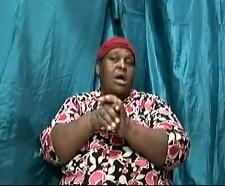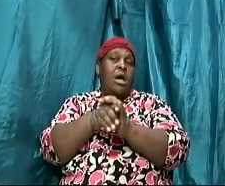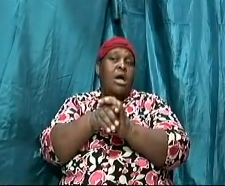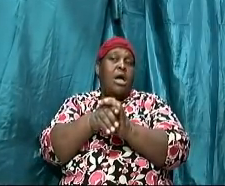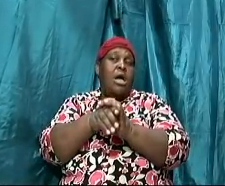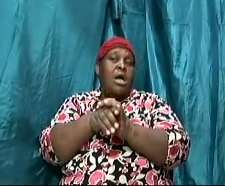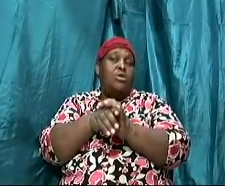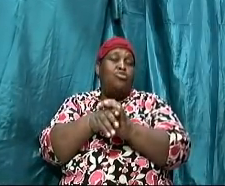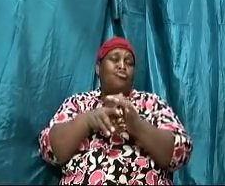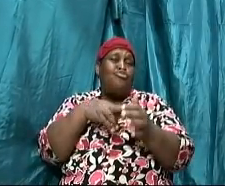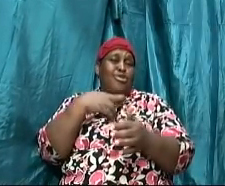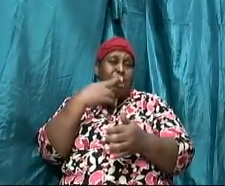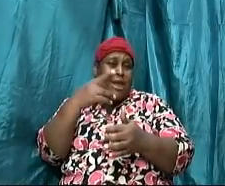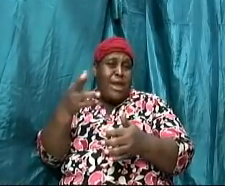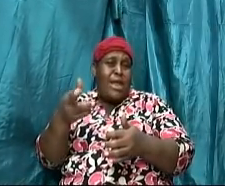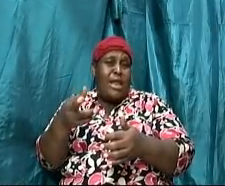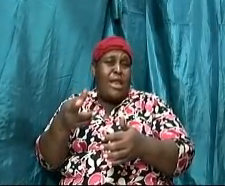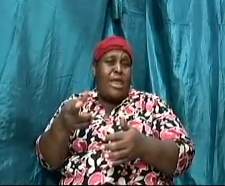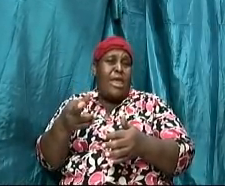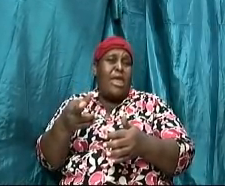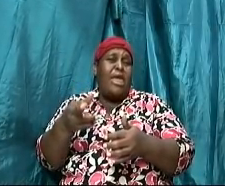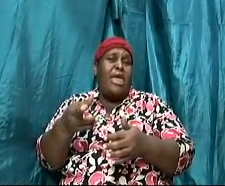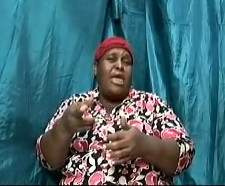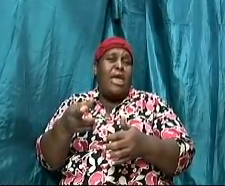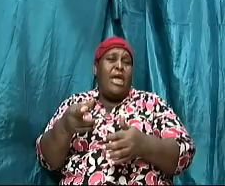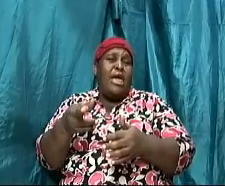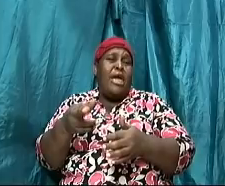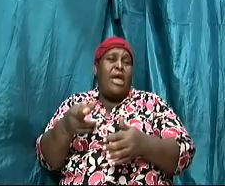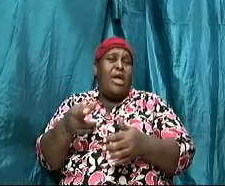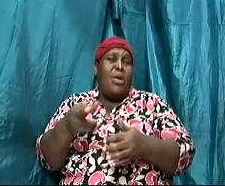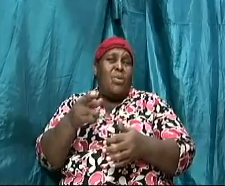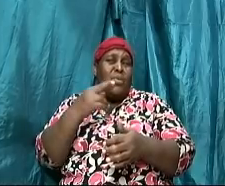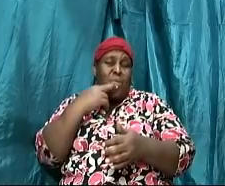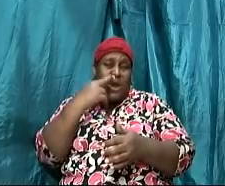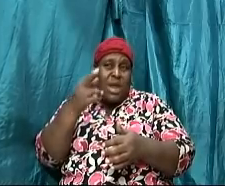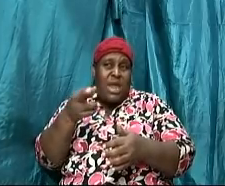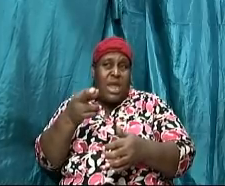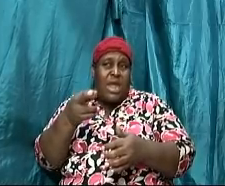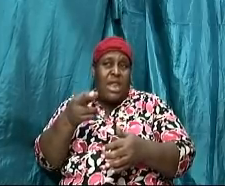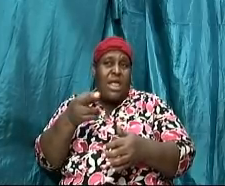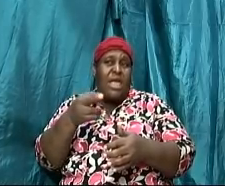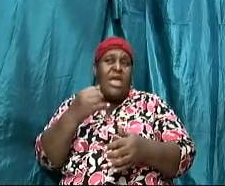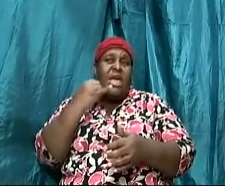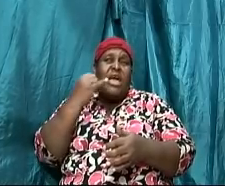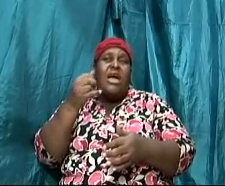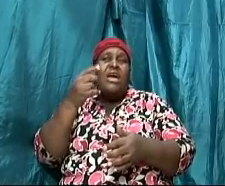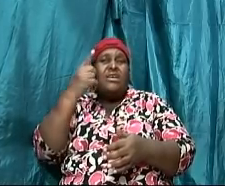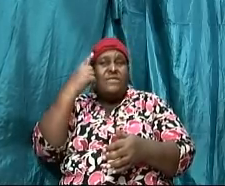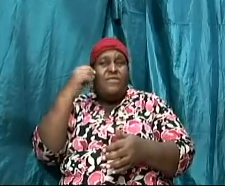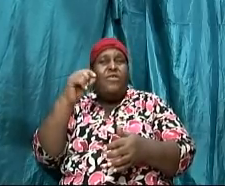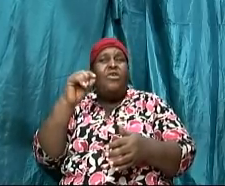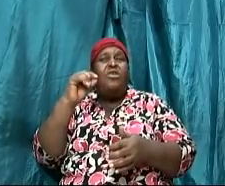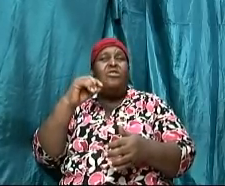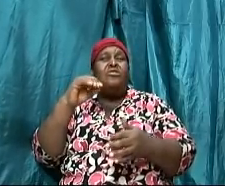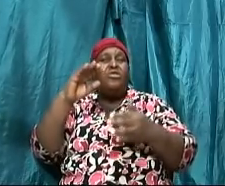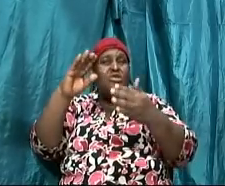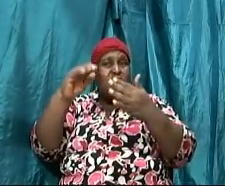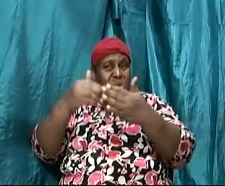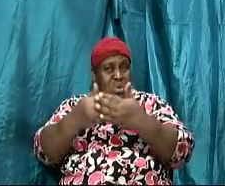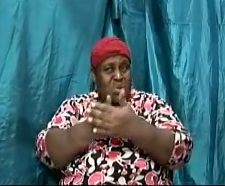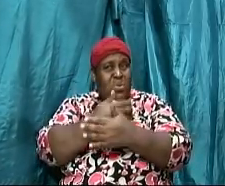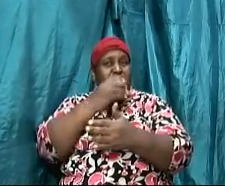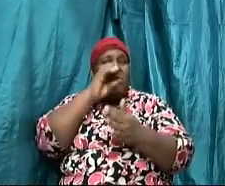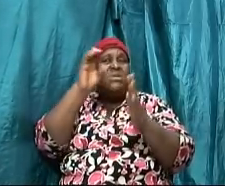Testament church? Look at all the stuff that I've said earlier. Was the New Testament church in